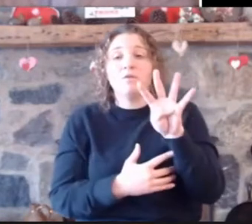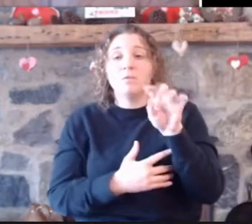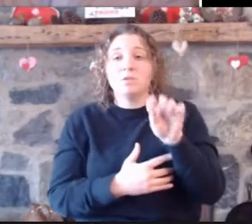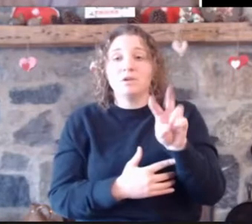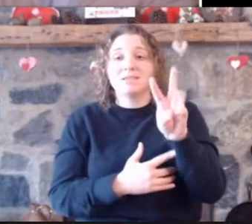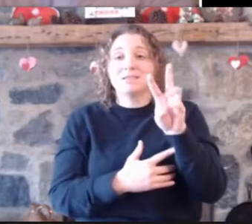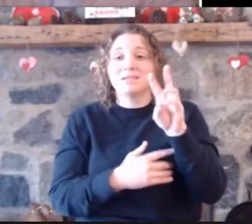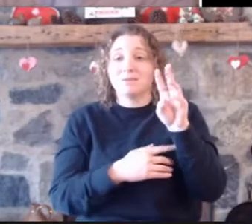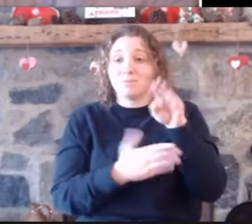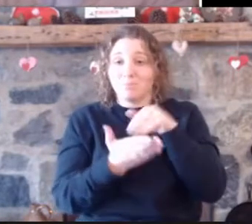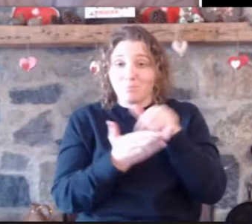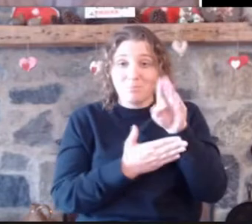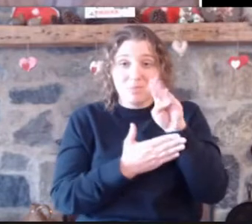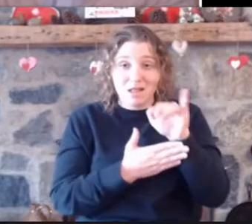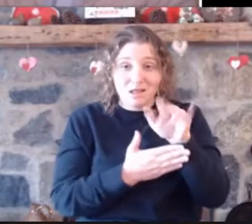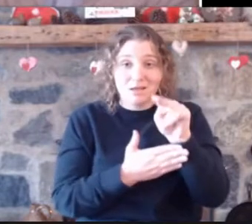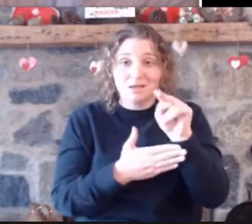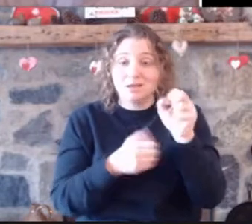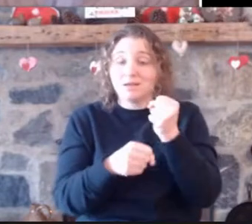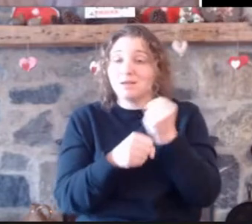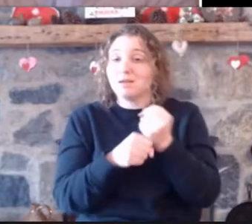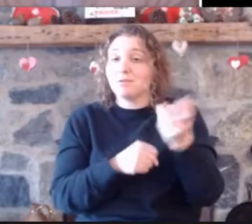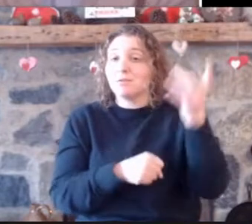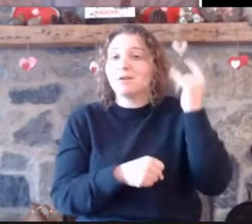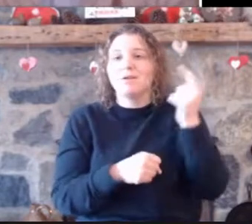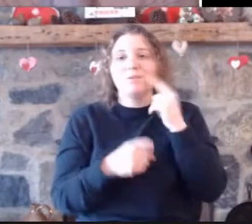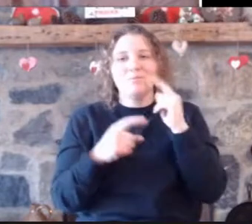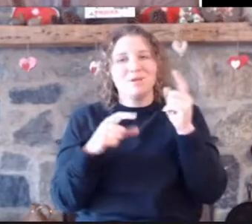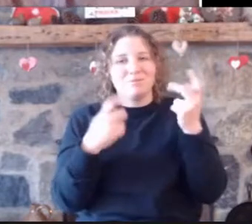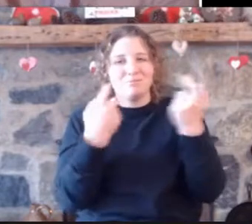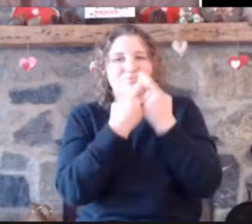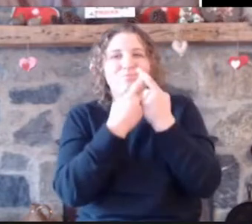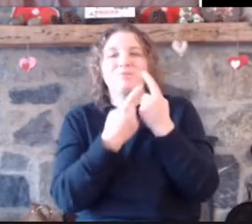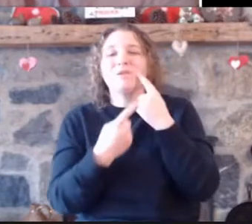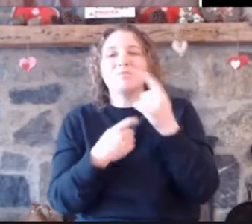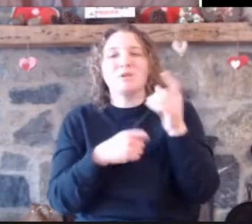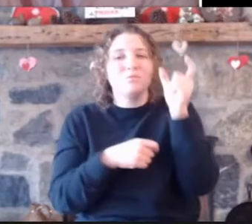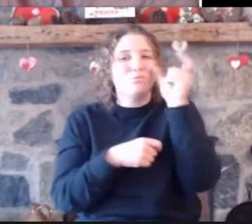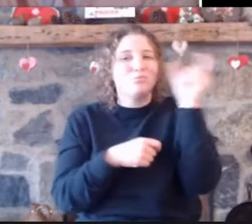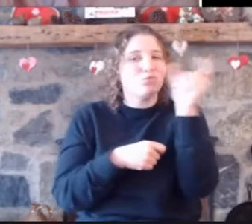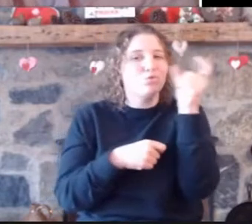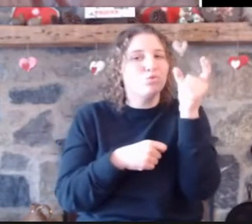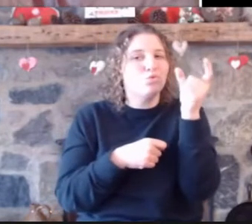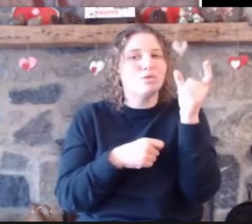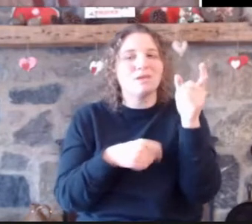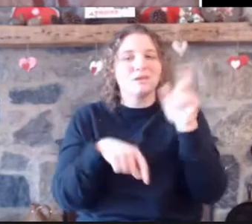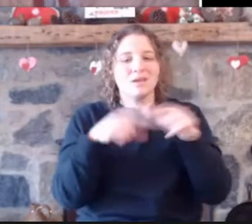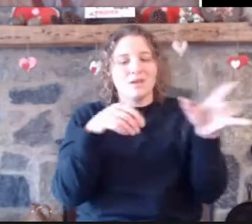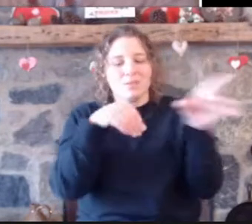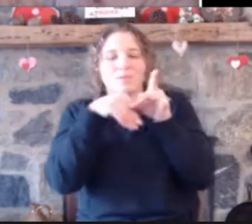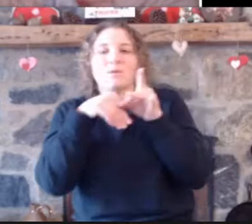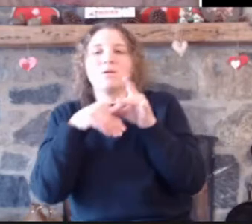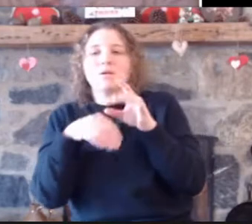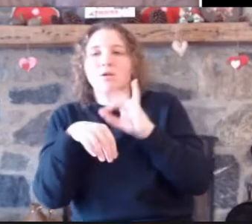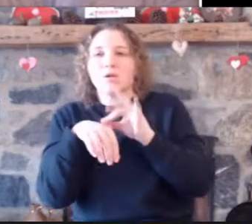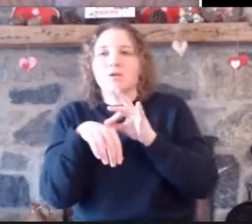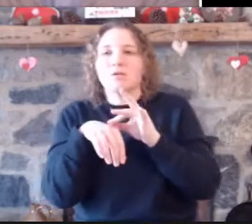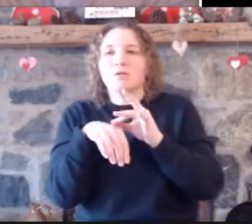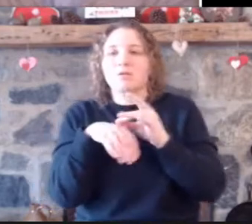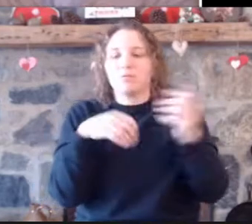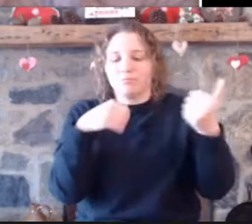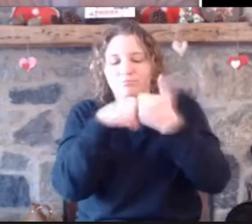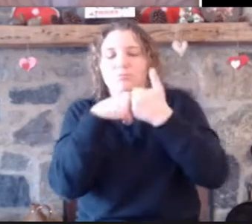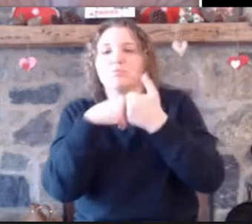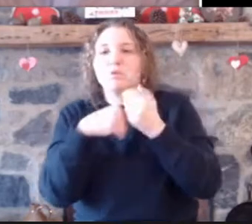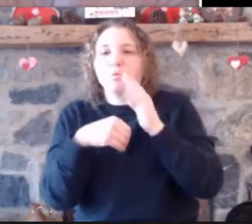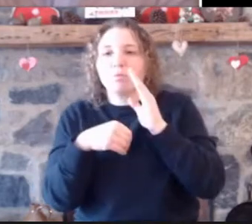moon be? In the lap of the Earth, because it only can get 1.2 to 1.4 billion years close to the Earth, and after that it impacts